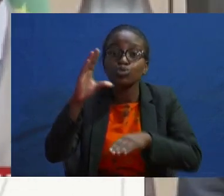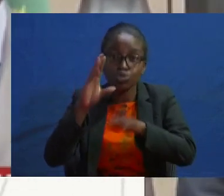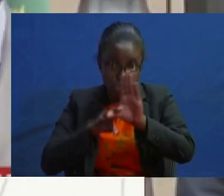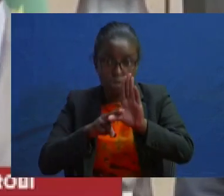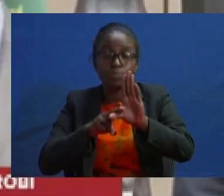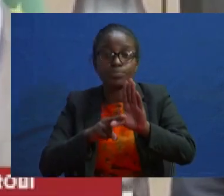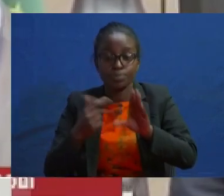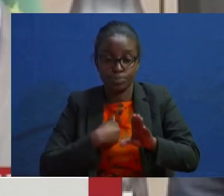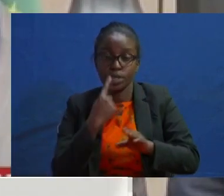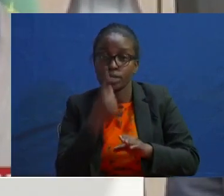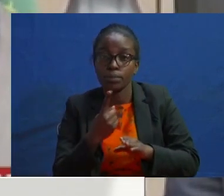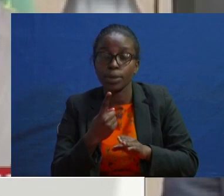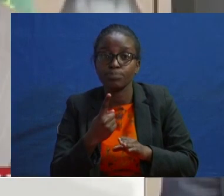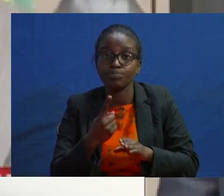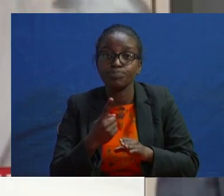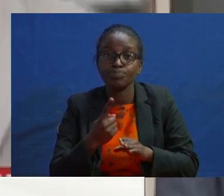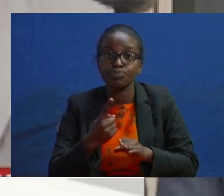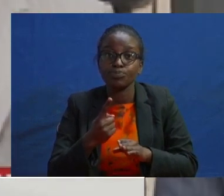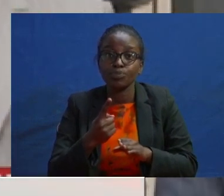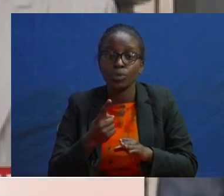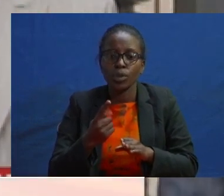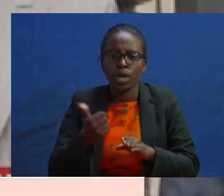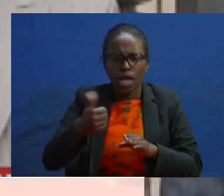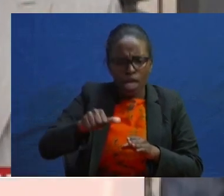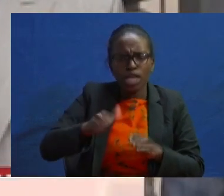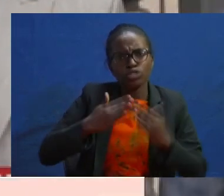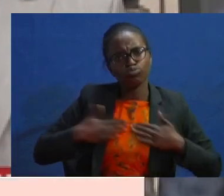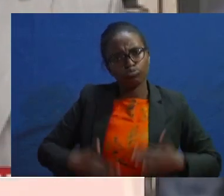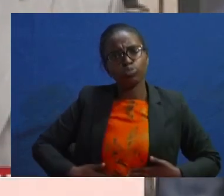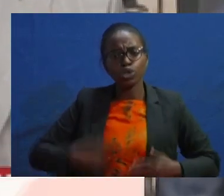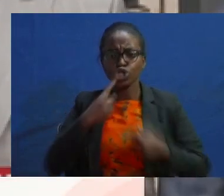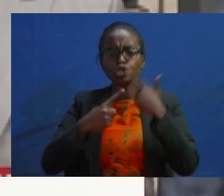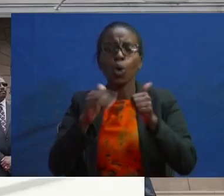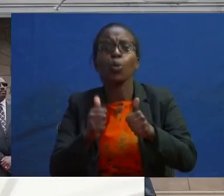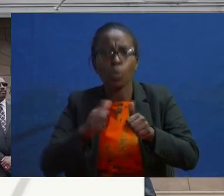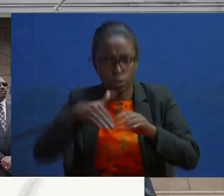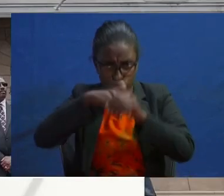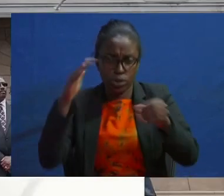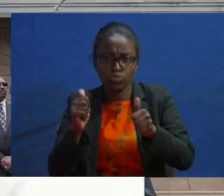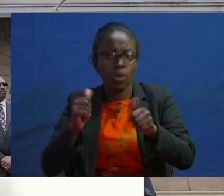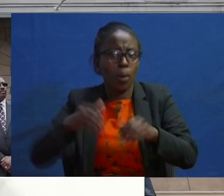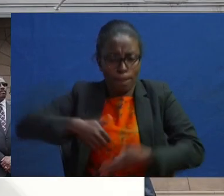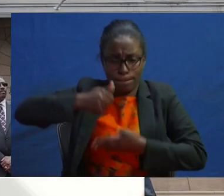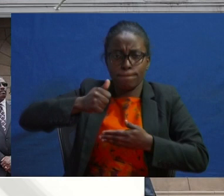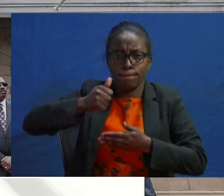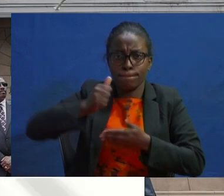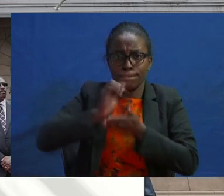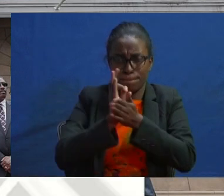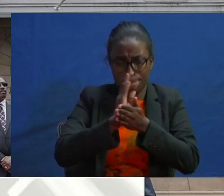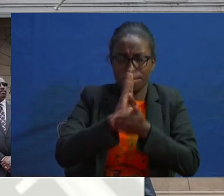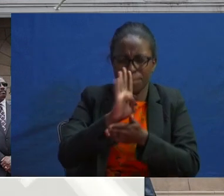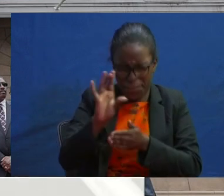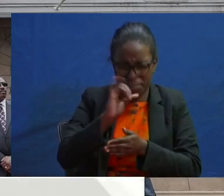you, anybody who is talking outside that does not fit that bill. Ruto being expected to formally